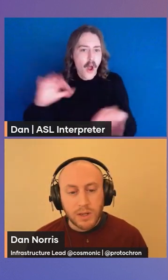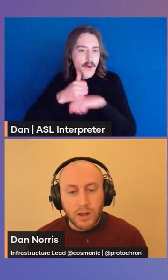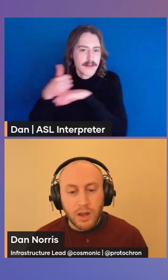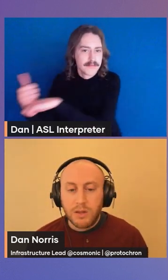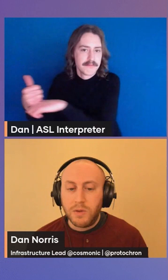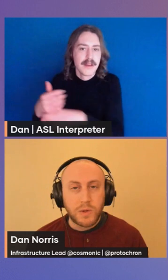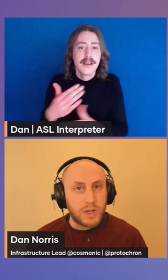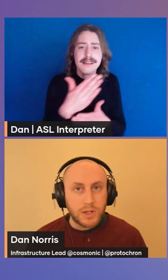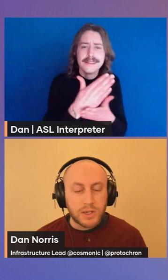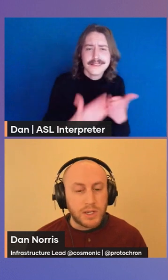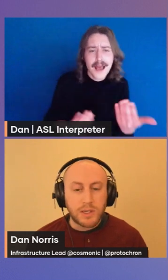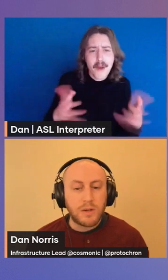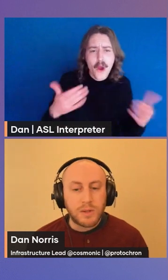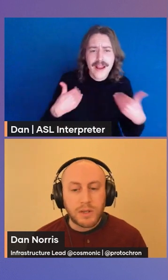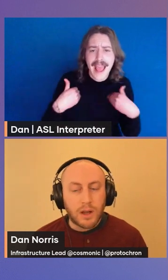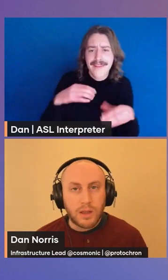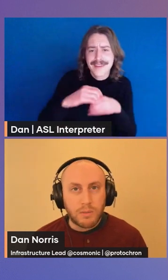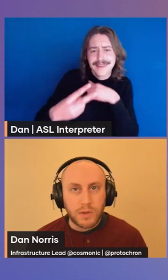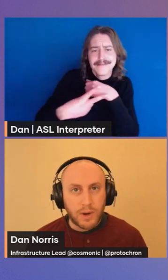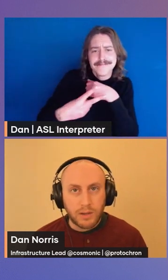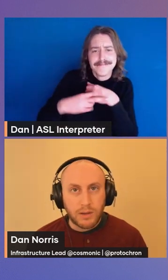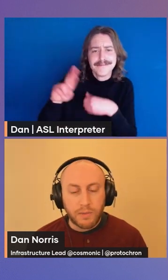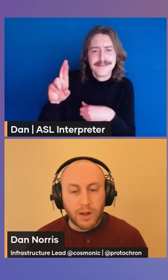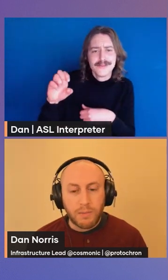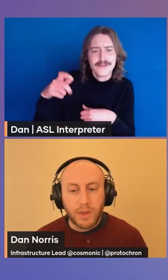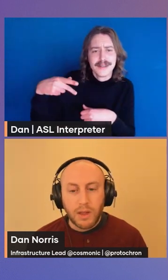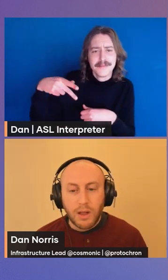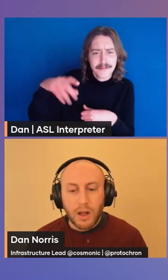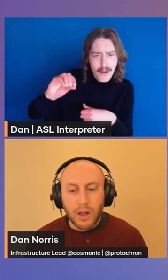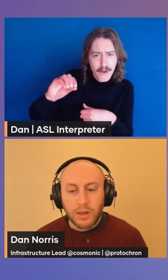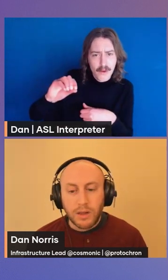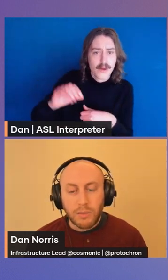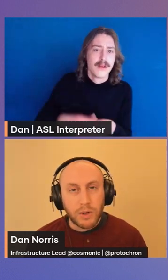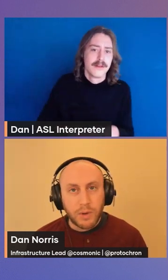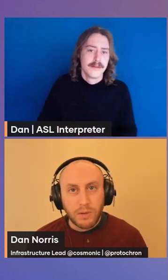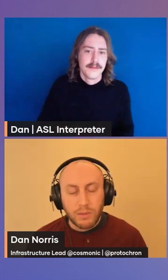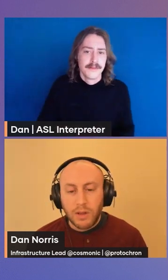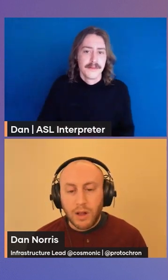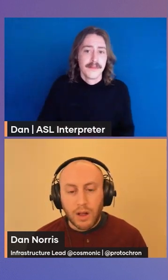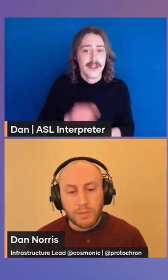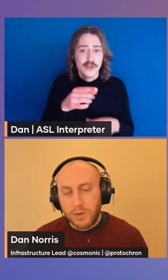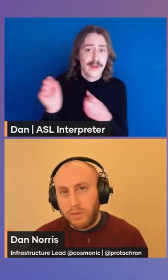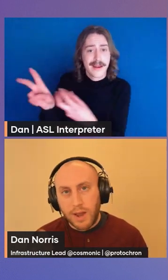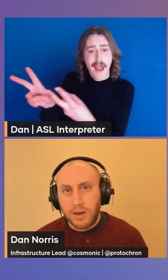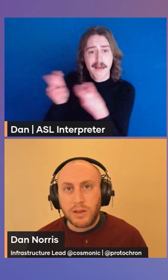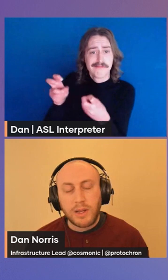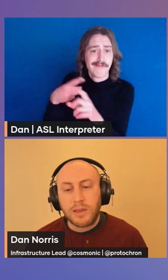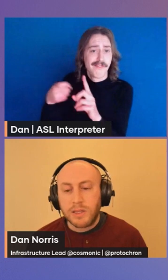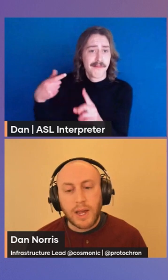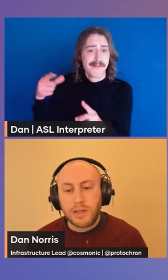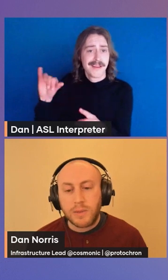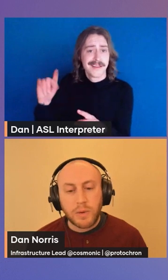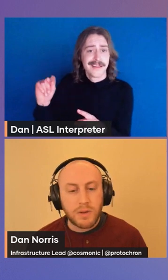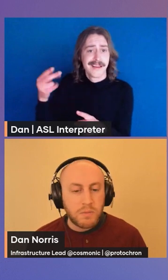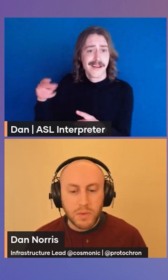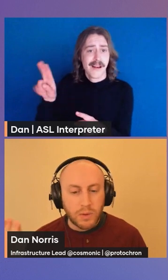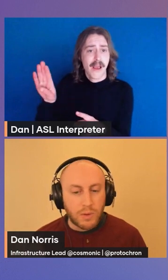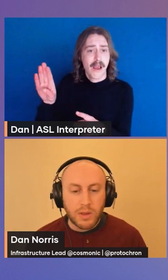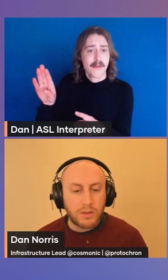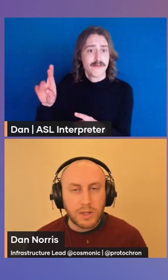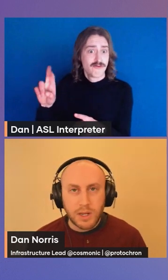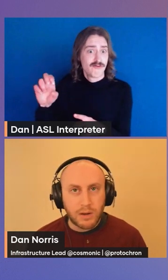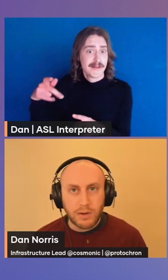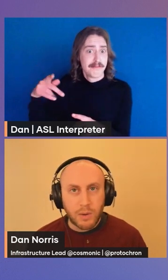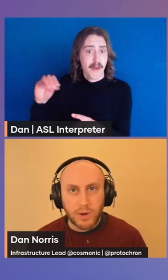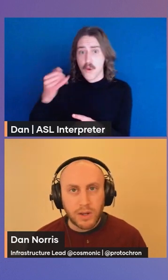repositories. Usually it's just easier to install them directly from the GitHub repo. So I provided a link in the slides, but you can go to